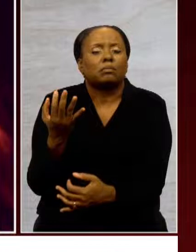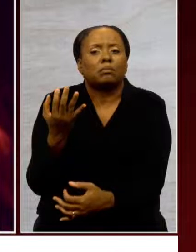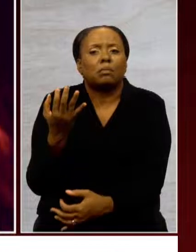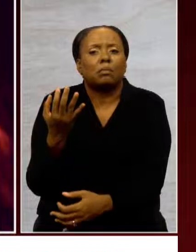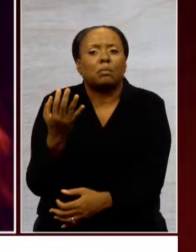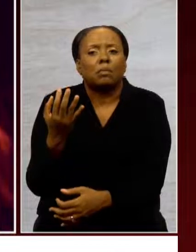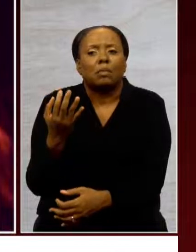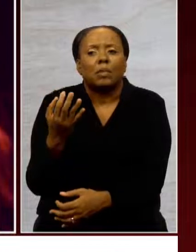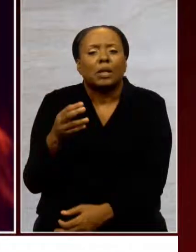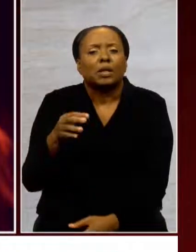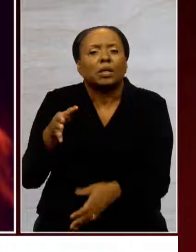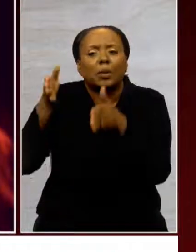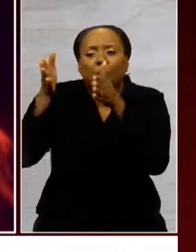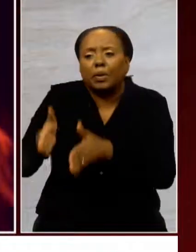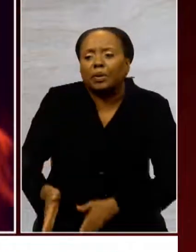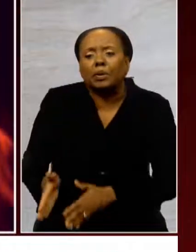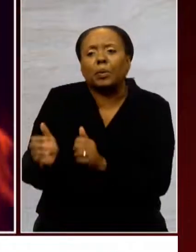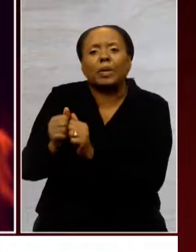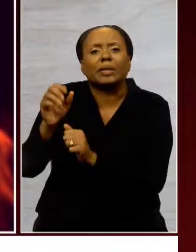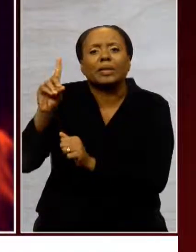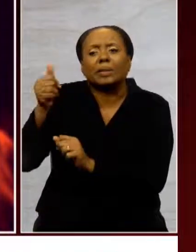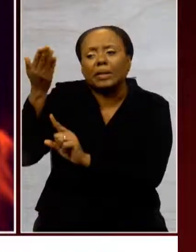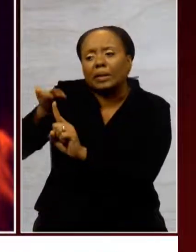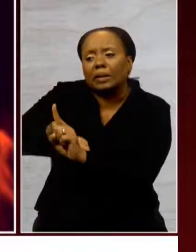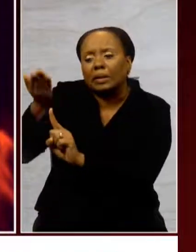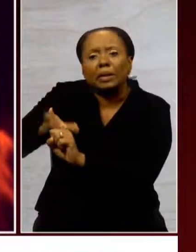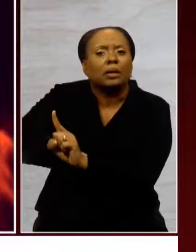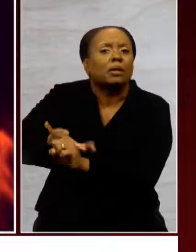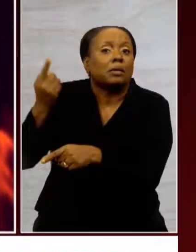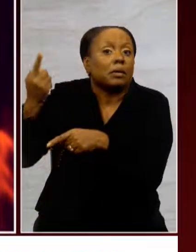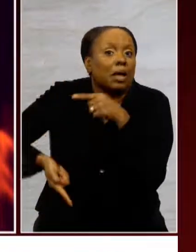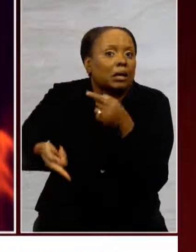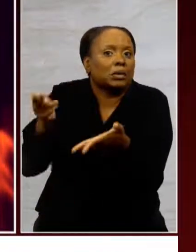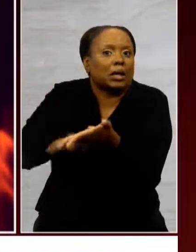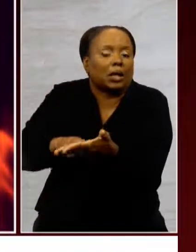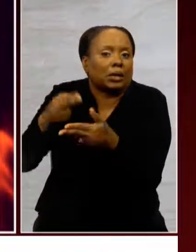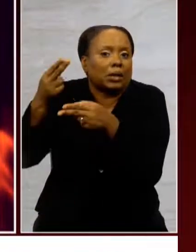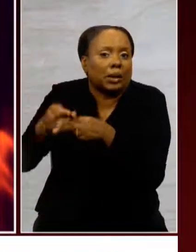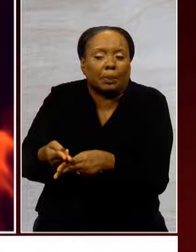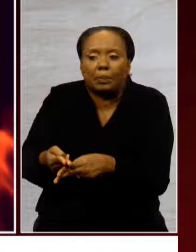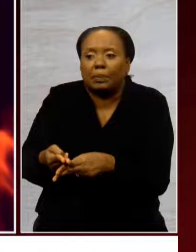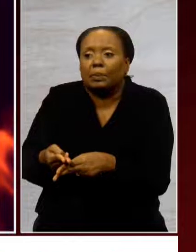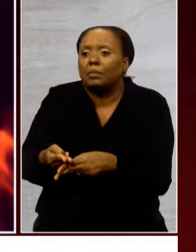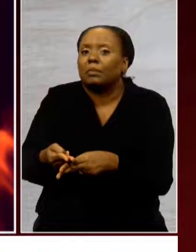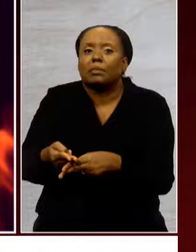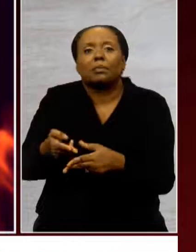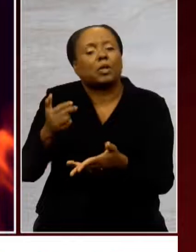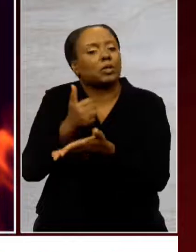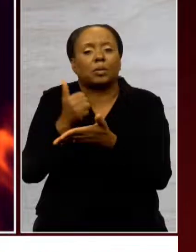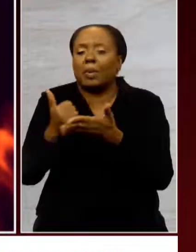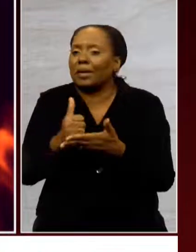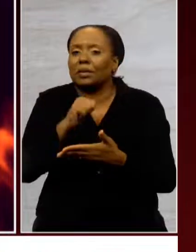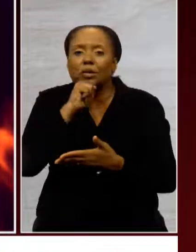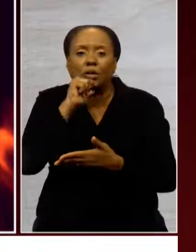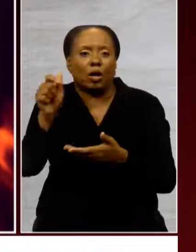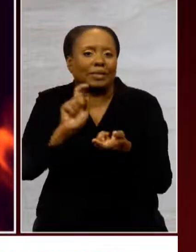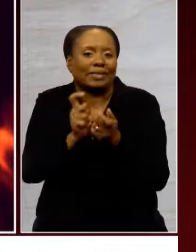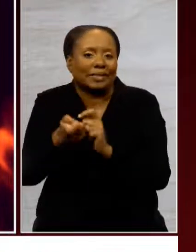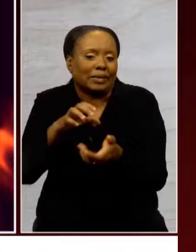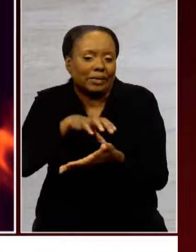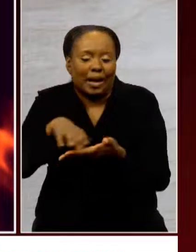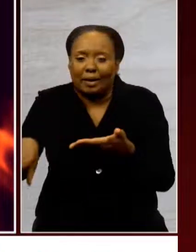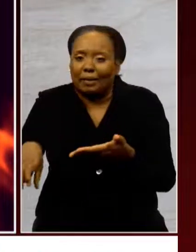individual was unable to sign their name, hence not being able to change that check.